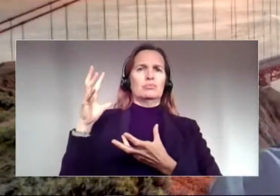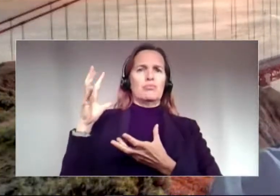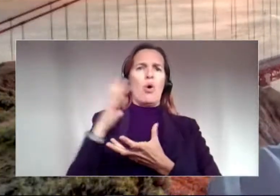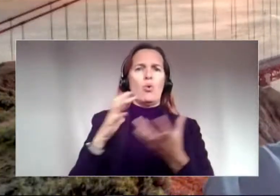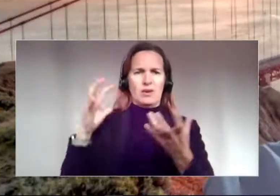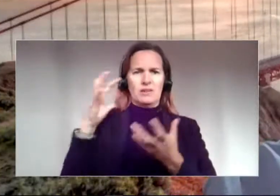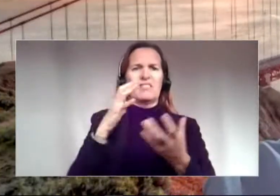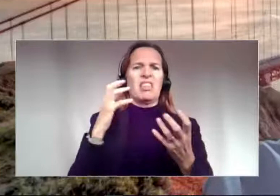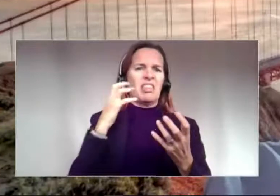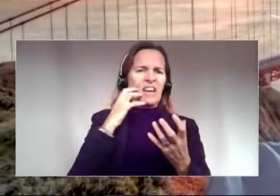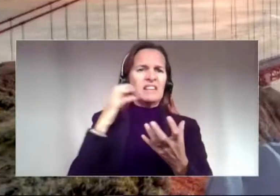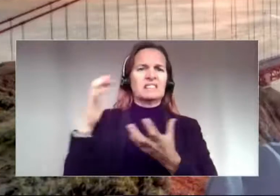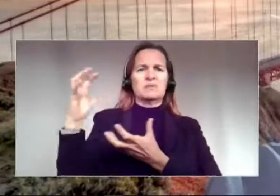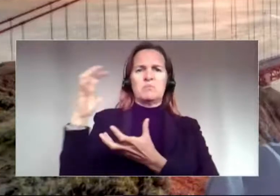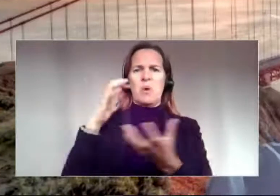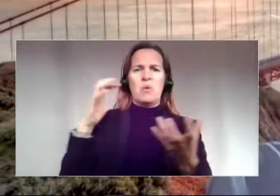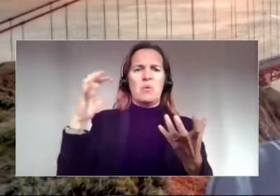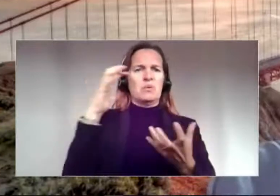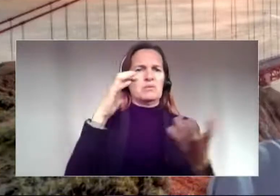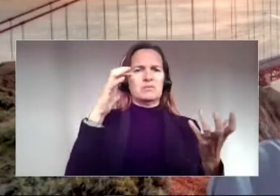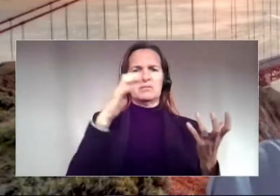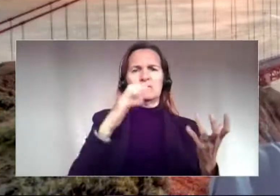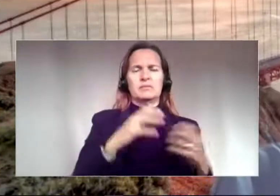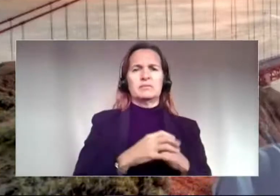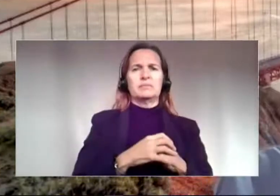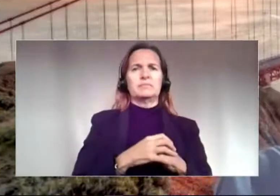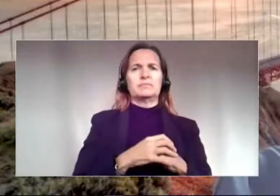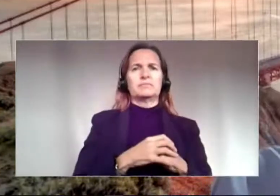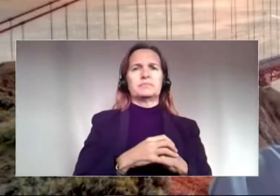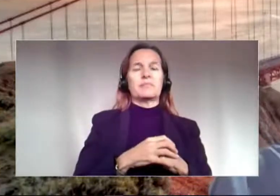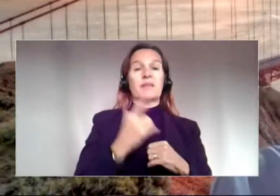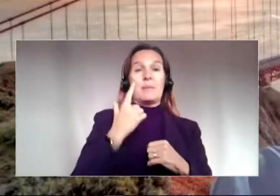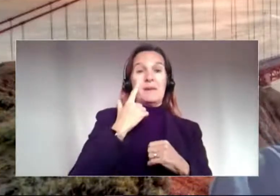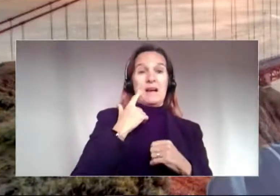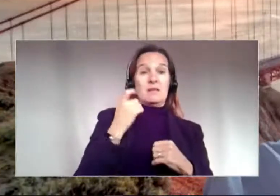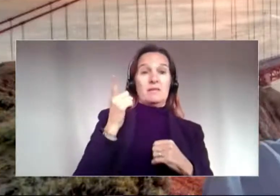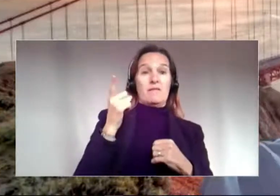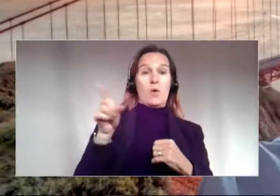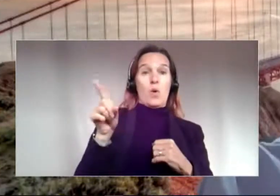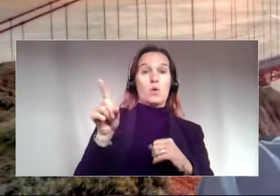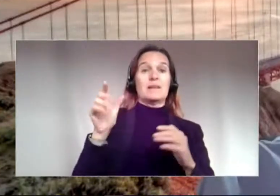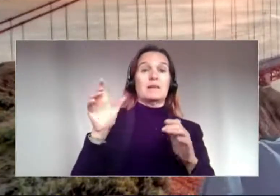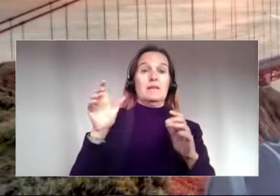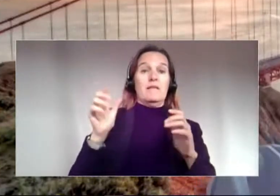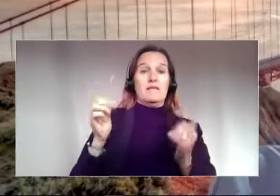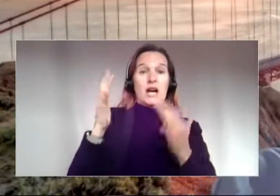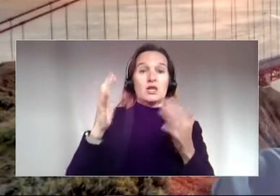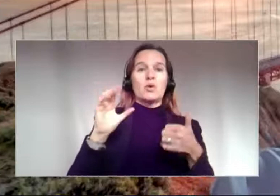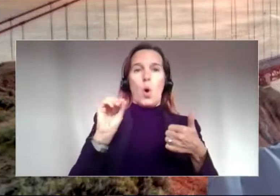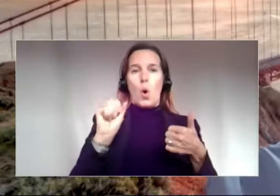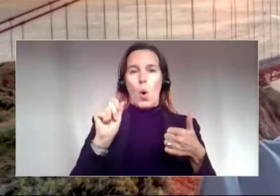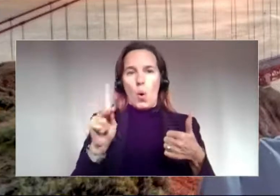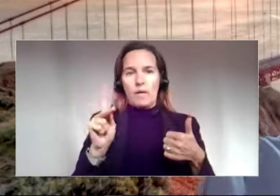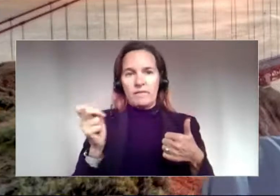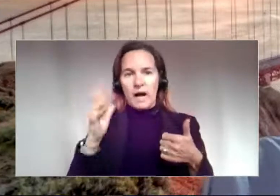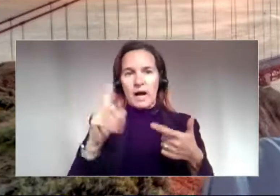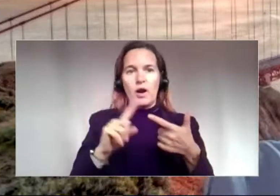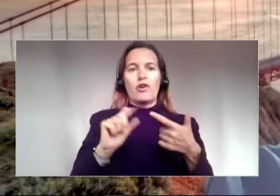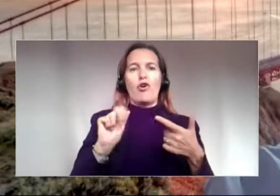smoke. And so due to the active fires in Northern California, Oak Fire included,